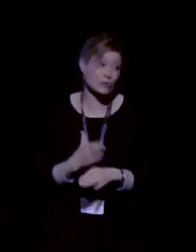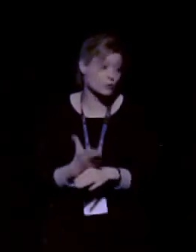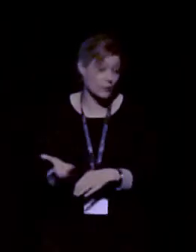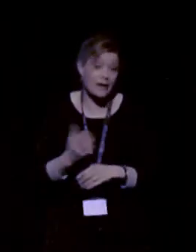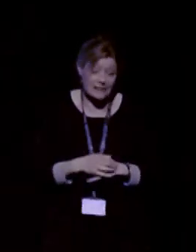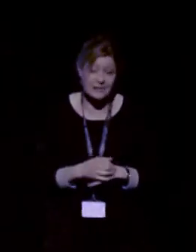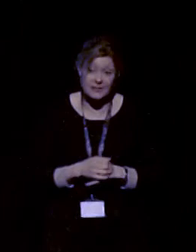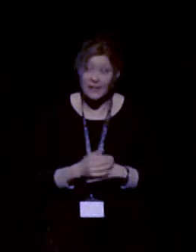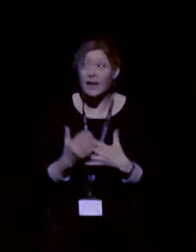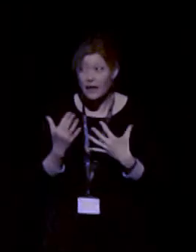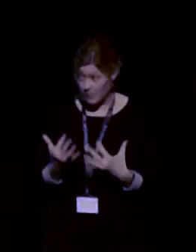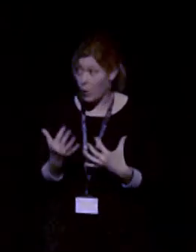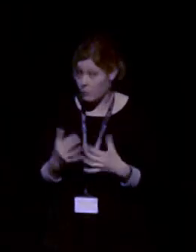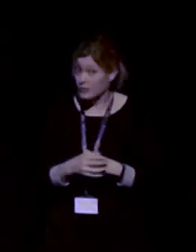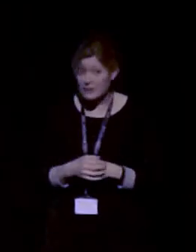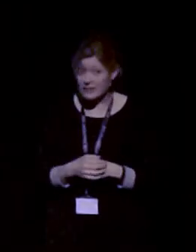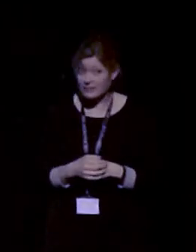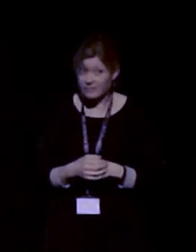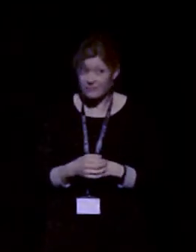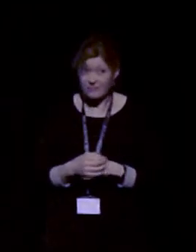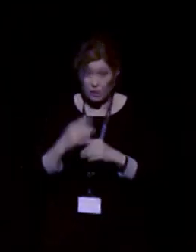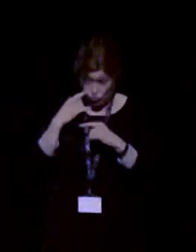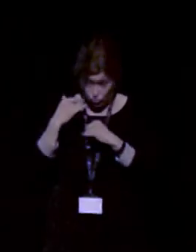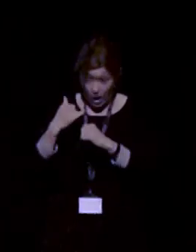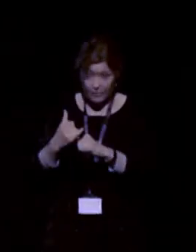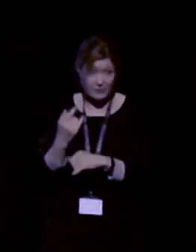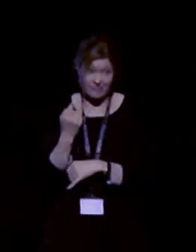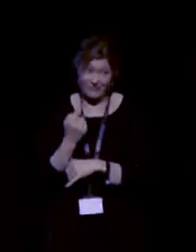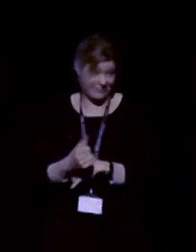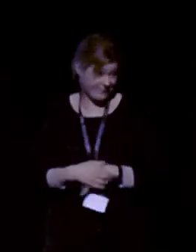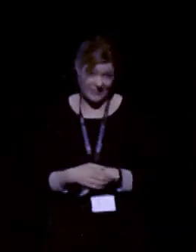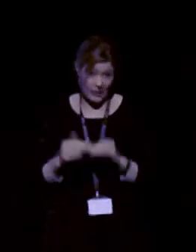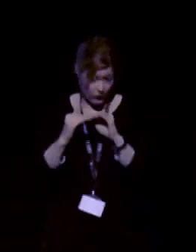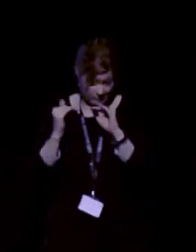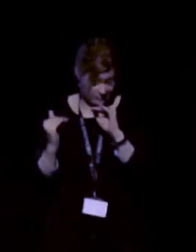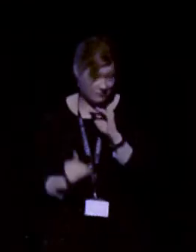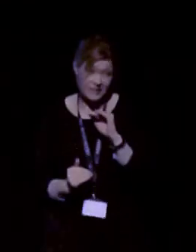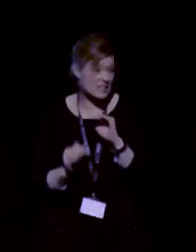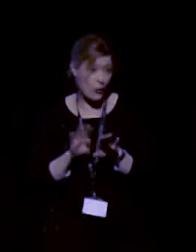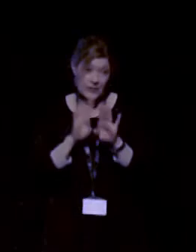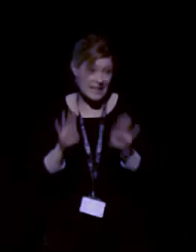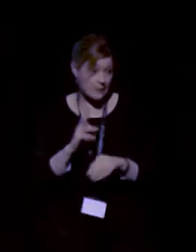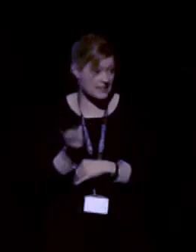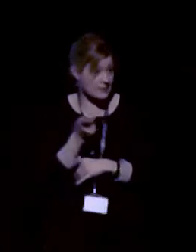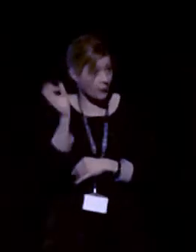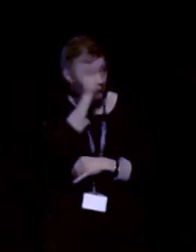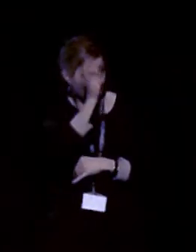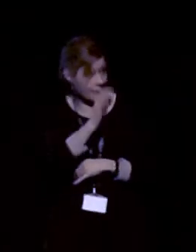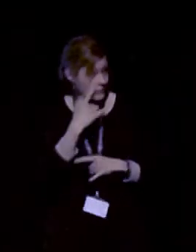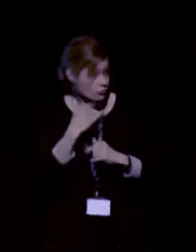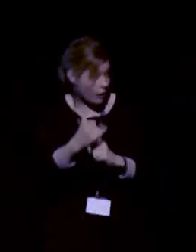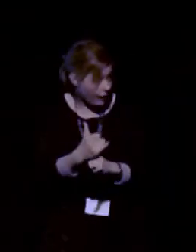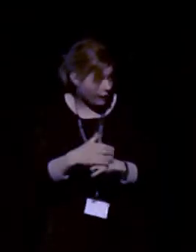are few, or I haven't found any trials that I really think satisfy the standards of a double-blind trial to